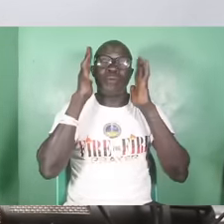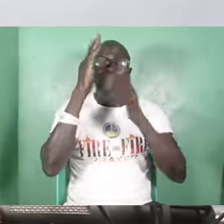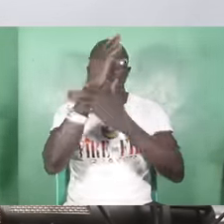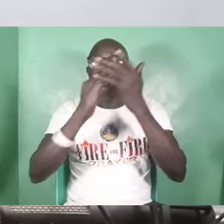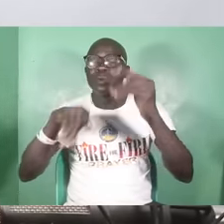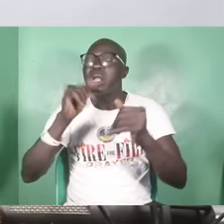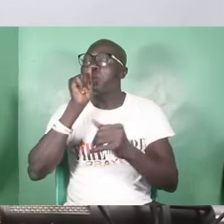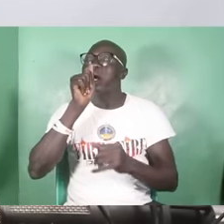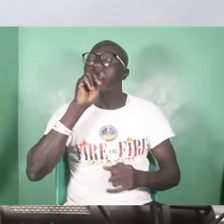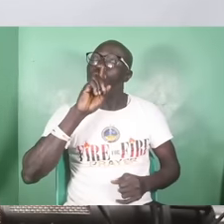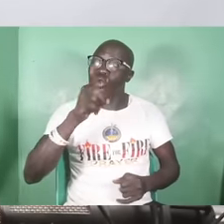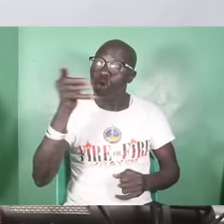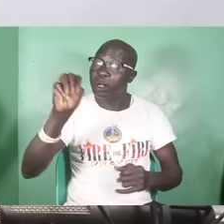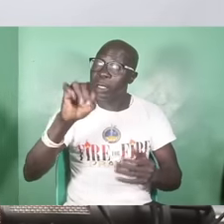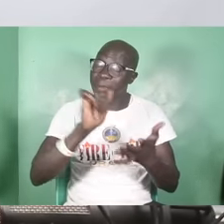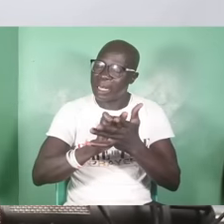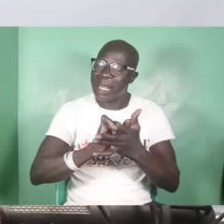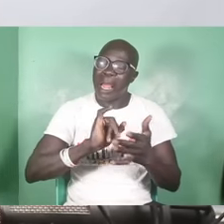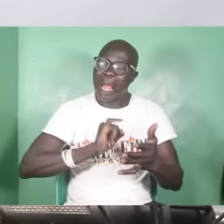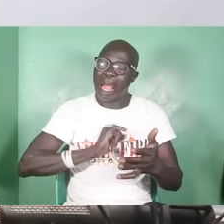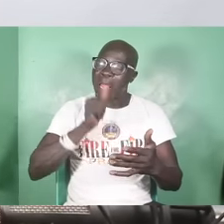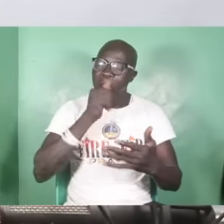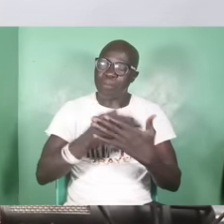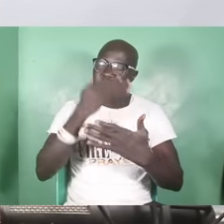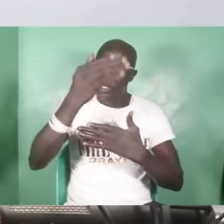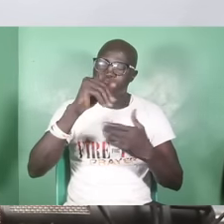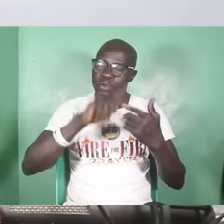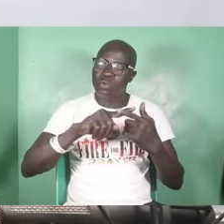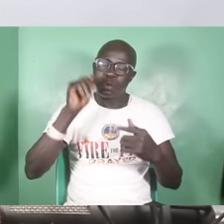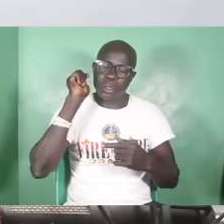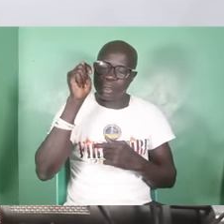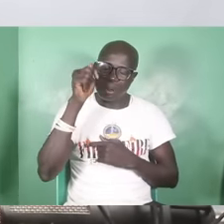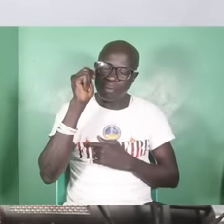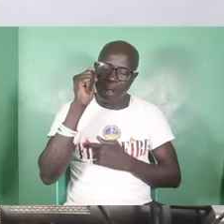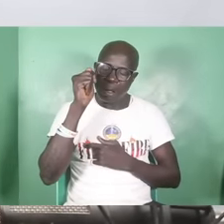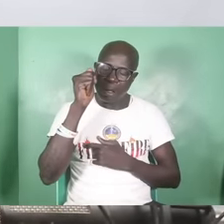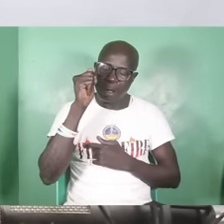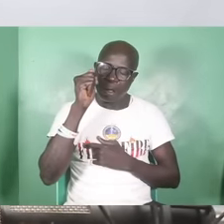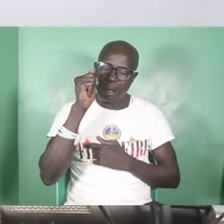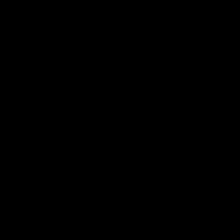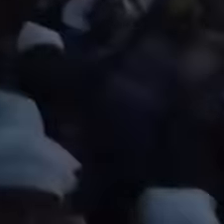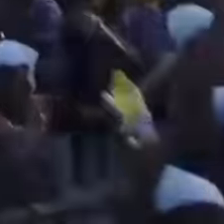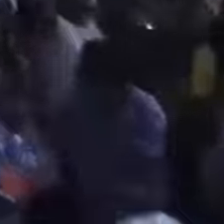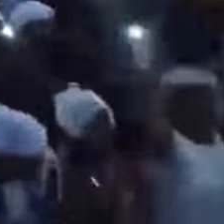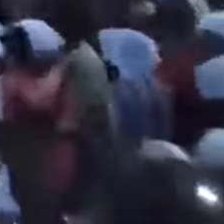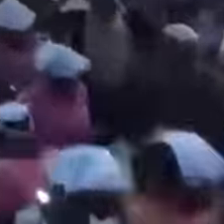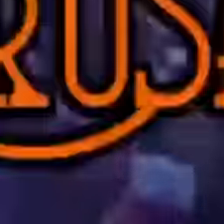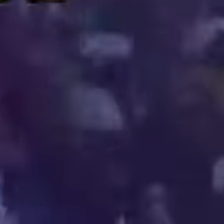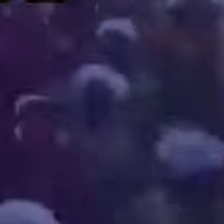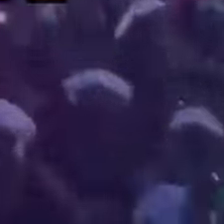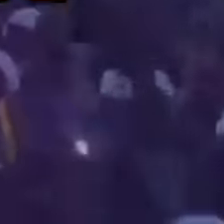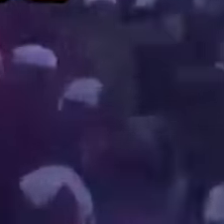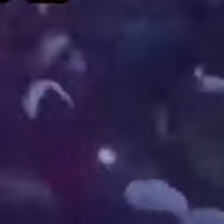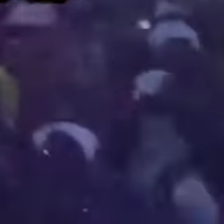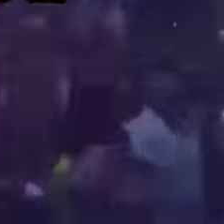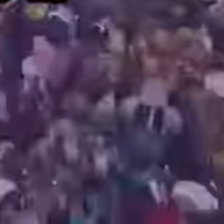Pray somebody. I show them that I am there. Testify. Oh yeah, oh,